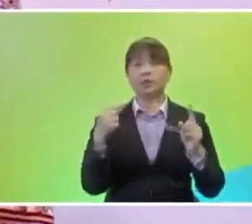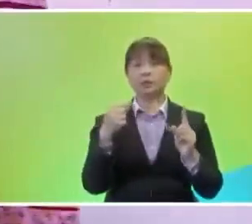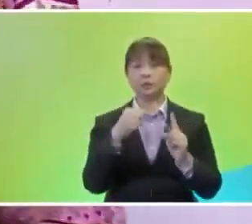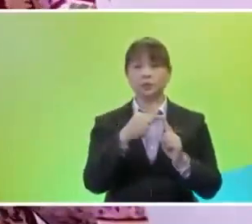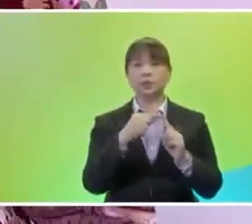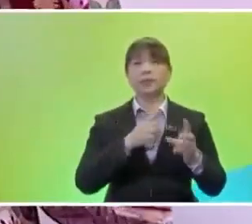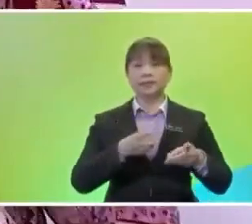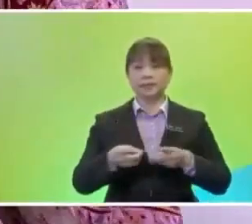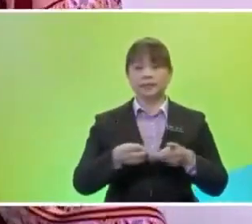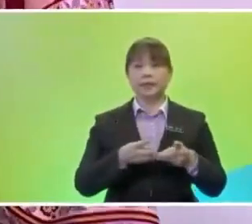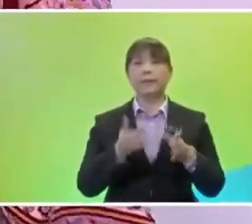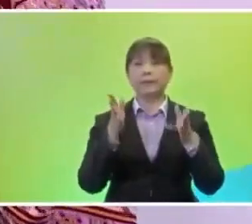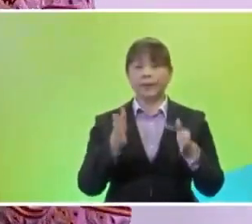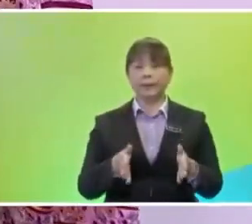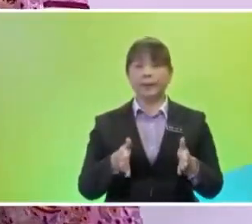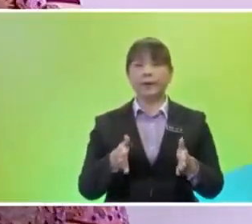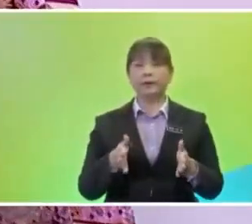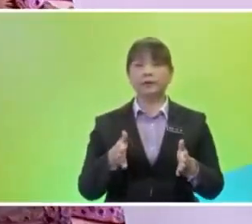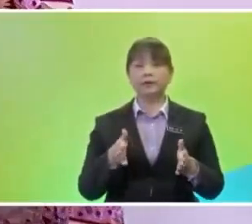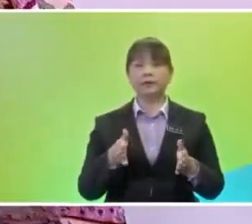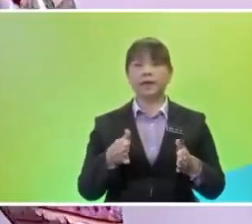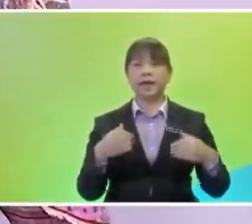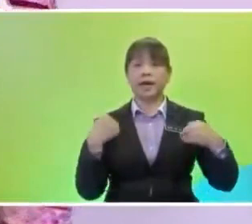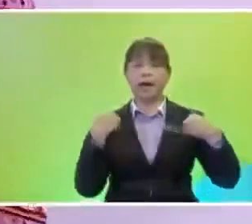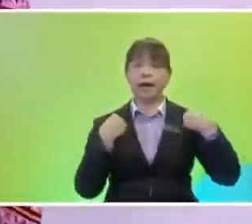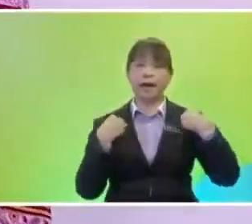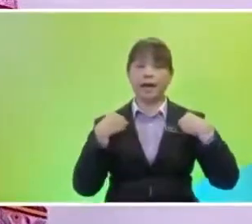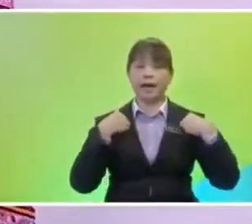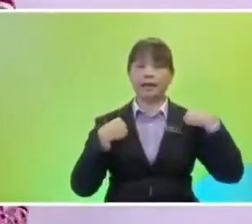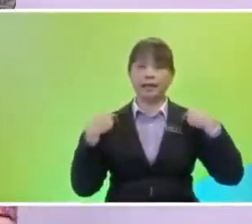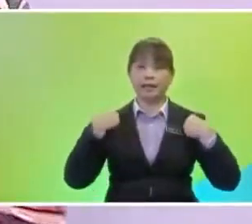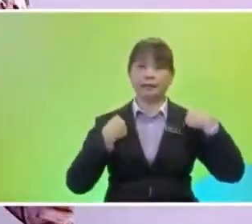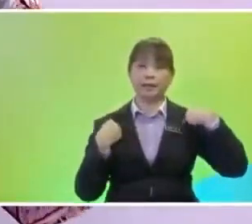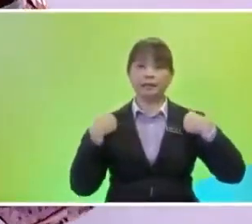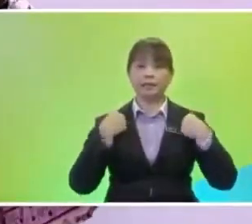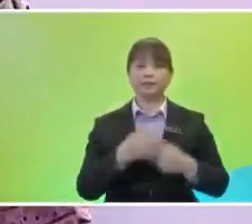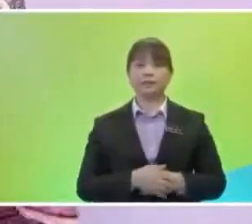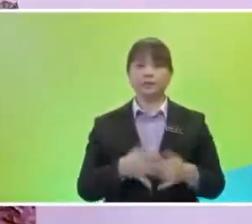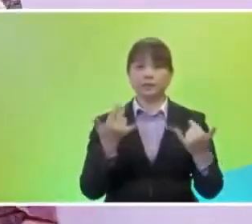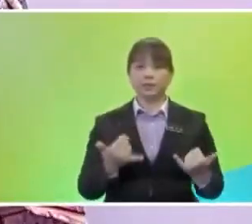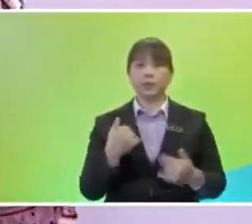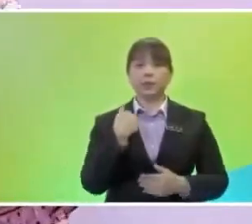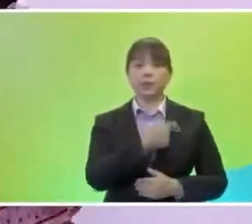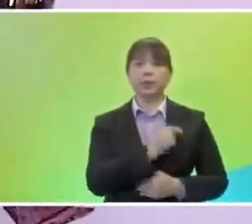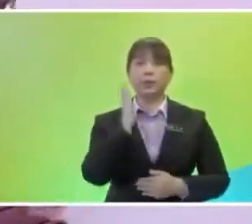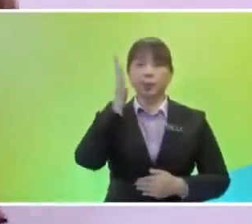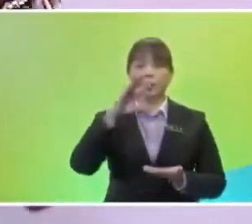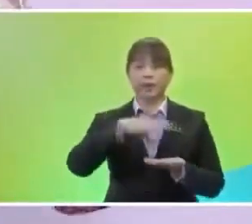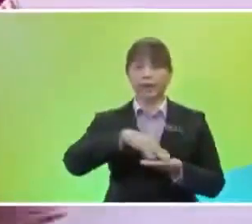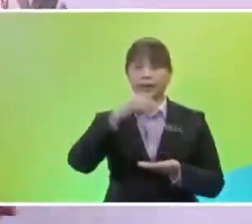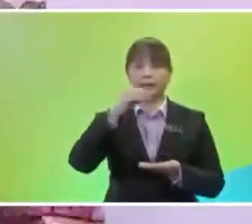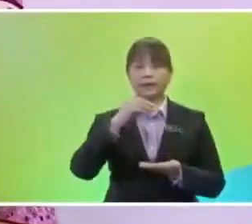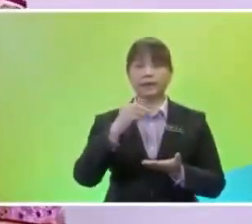people, animals, things, places. And for today's lessons, we are going to learn adjectives to describe